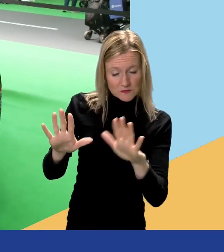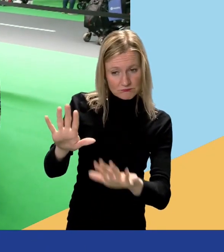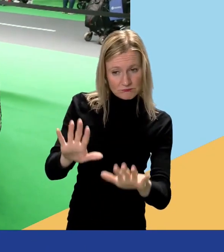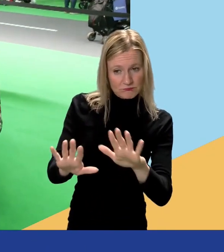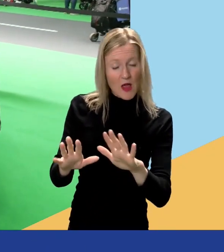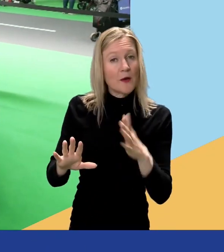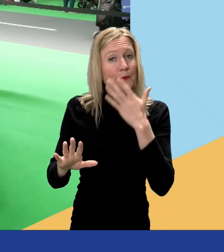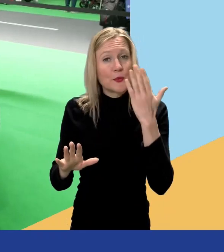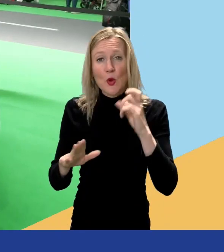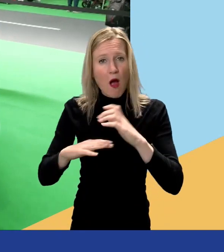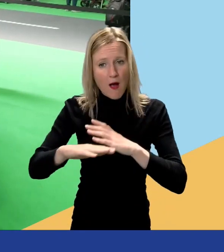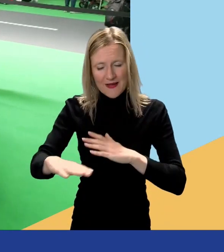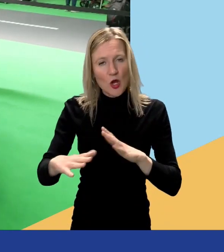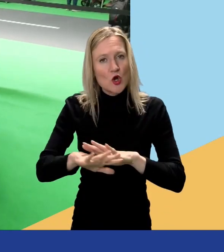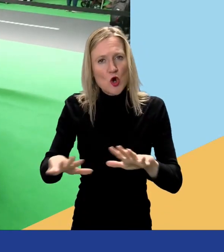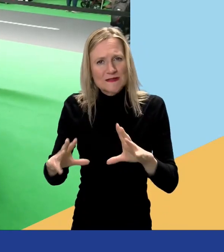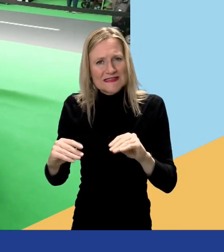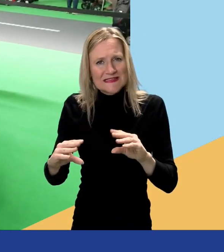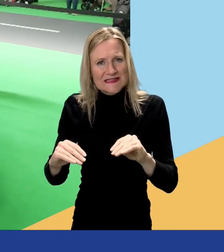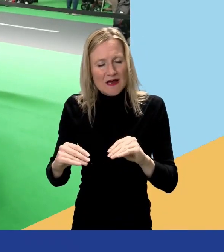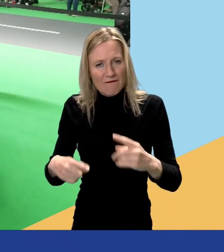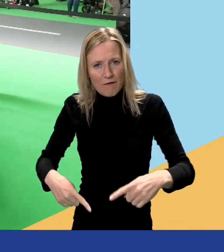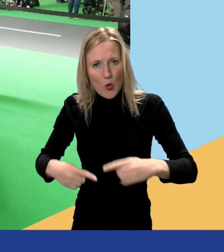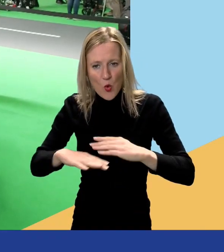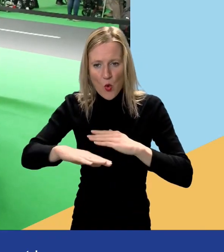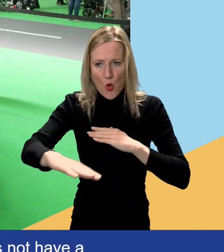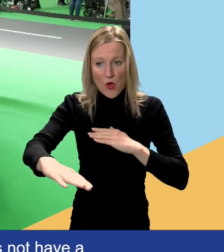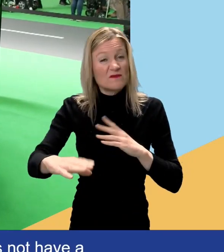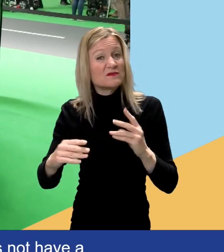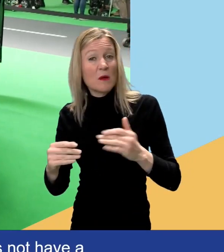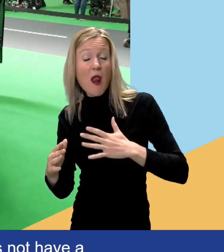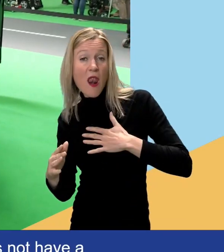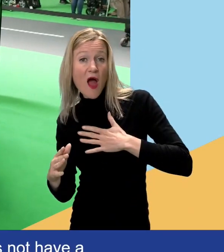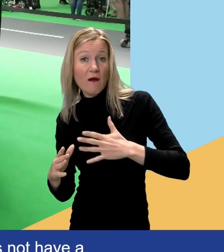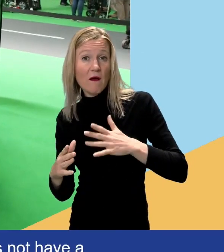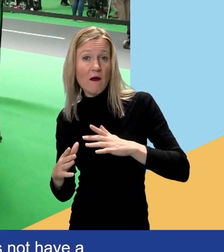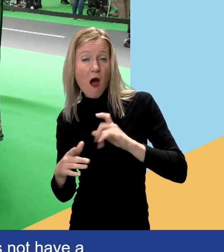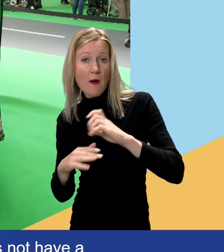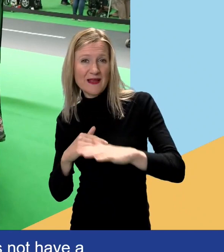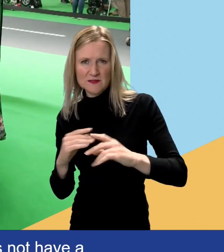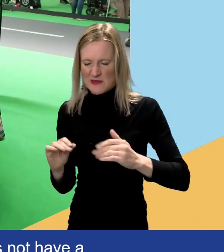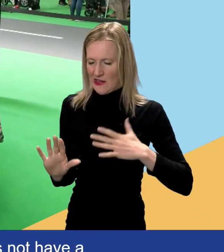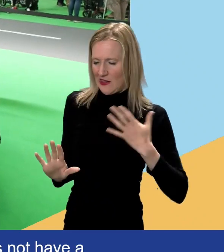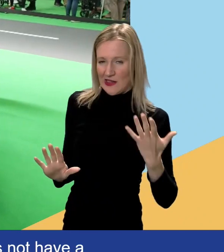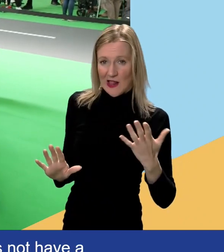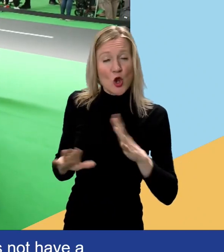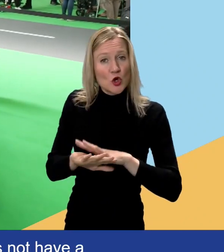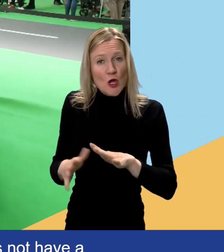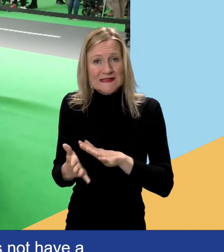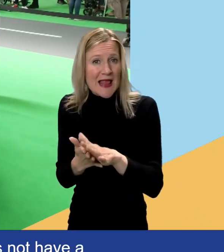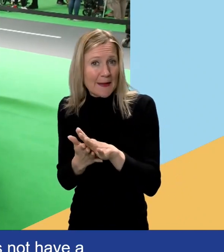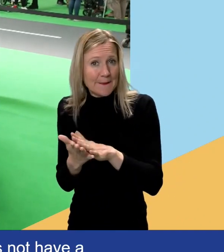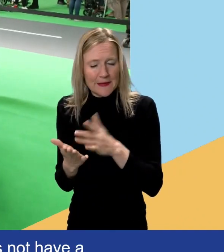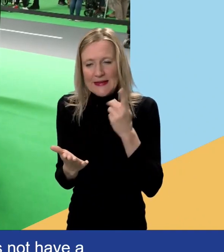got a carpet. What it's got is a non-slip floor. Yeah. Again, there isn't a right or wrong here. Some people like carpet, some people like non-slip floor. Non-slip's really easy to clean